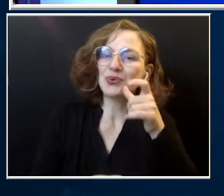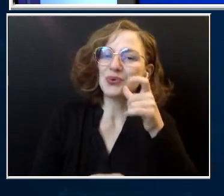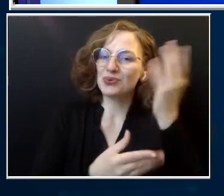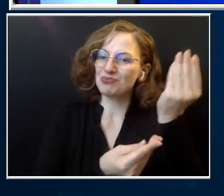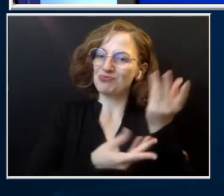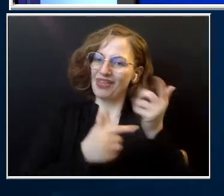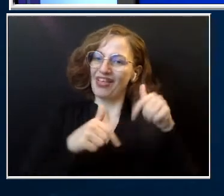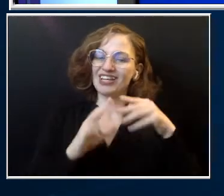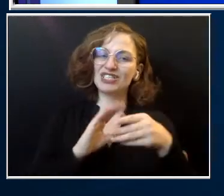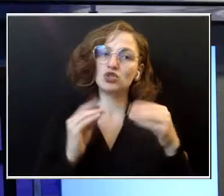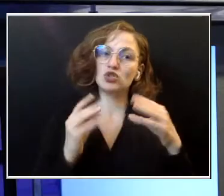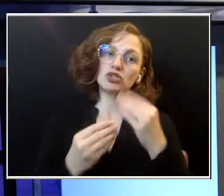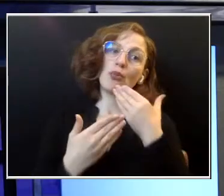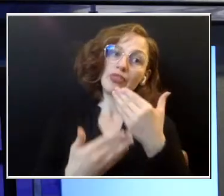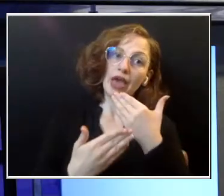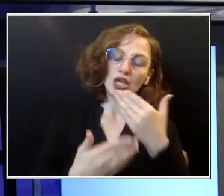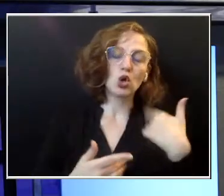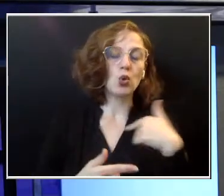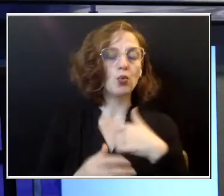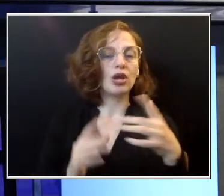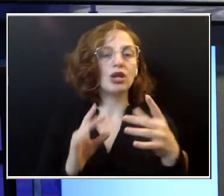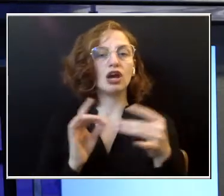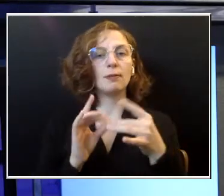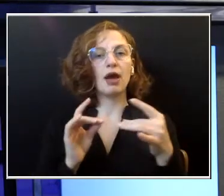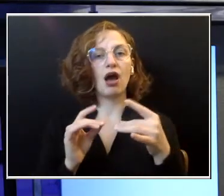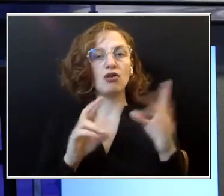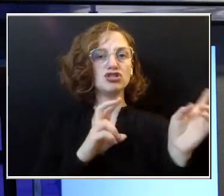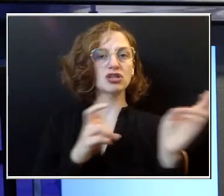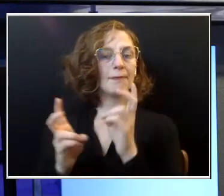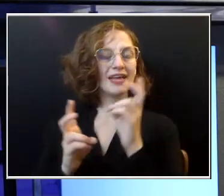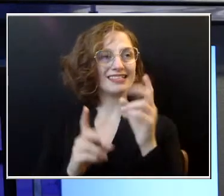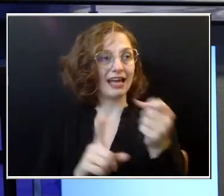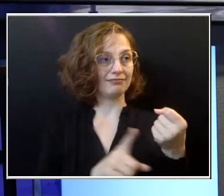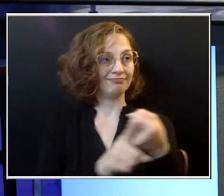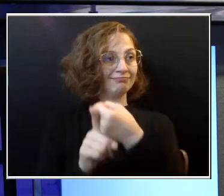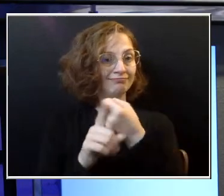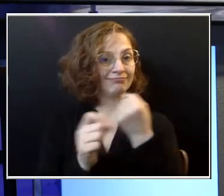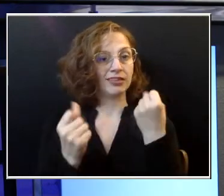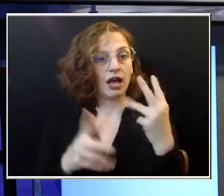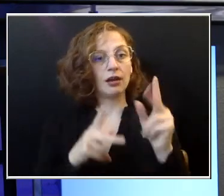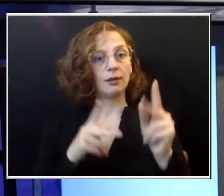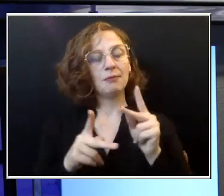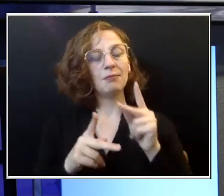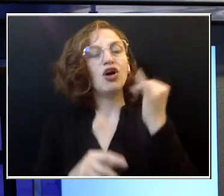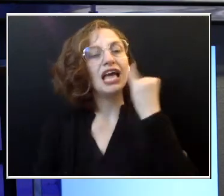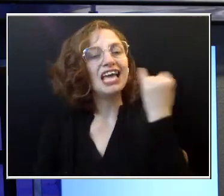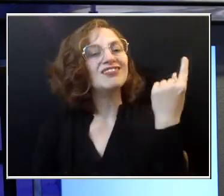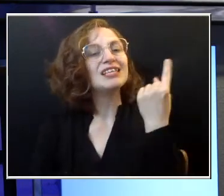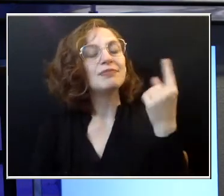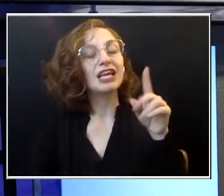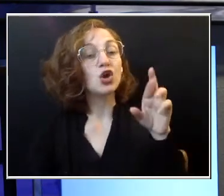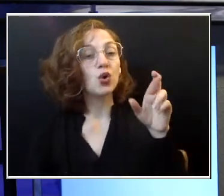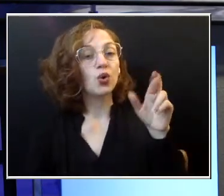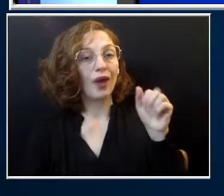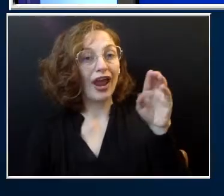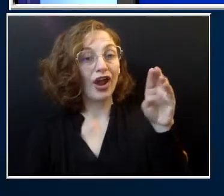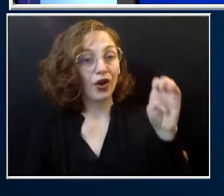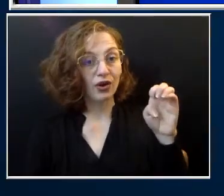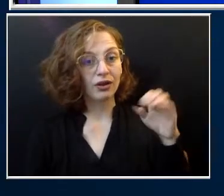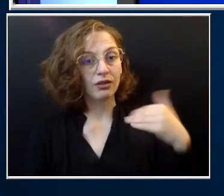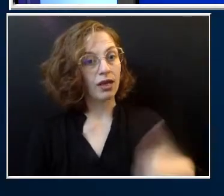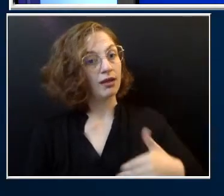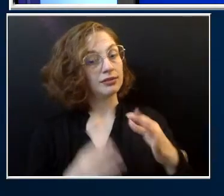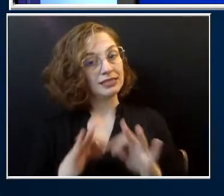lot of people, but when something's rare, it's even more important to talk about so that people can know what to look for. So thank you for that. I want to